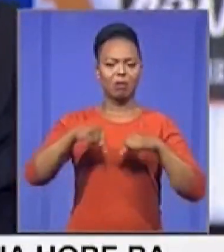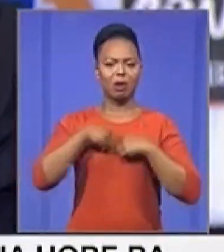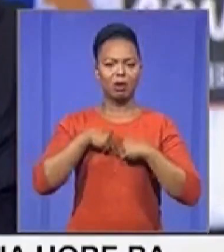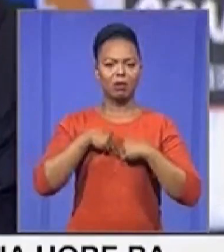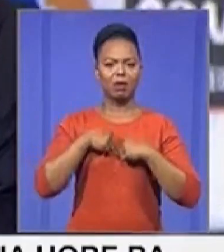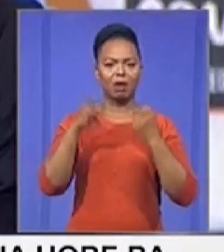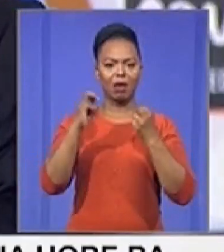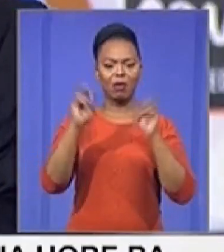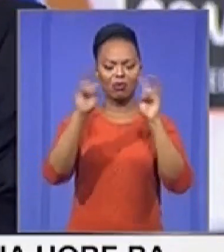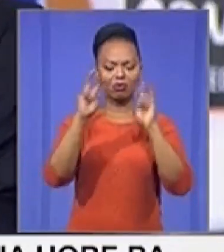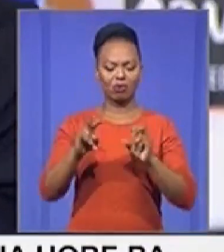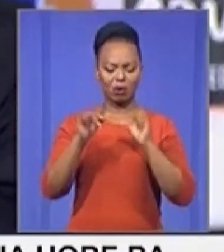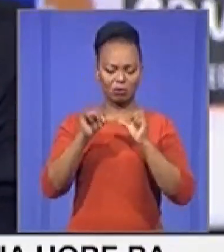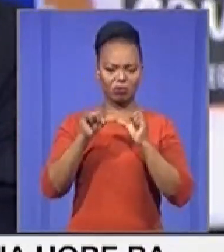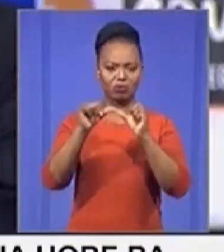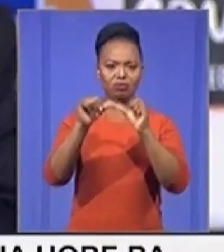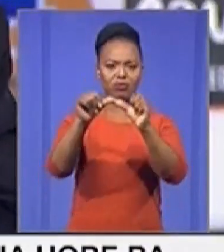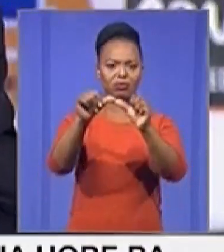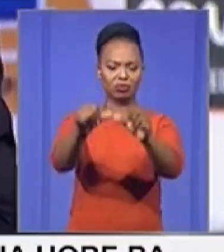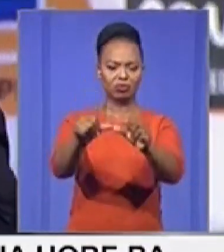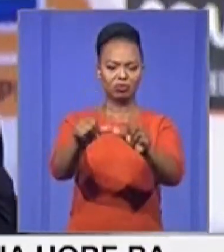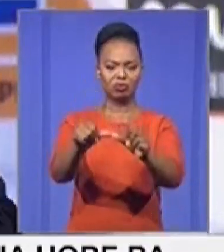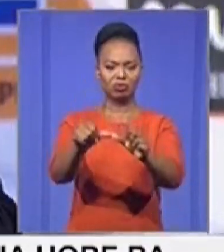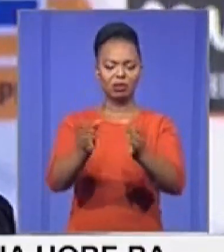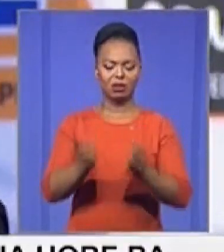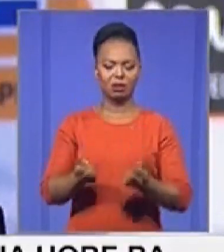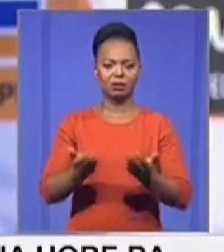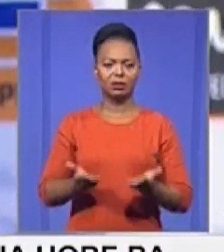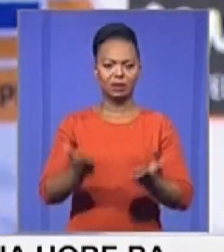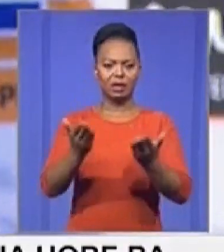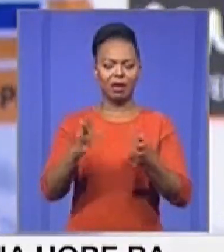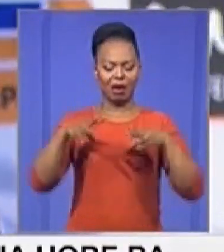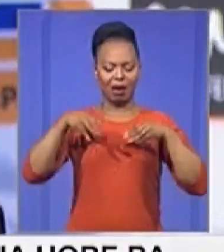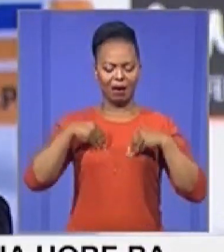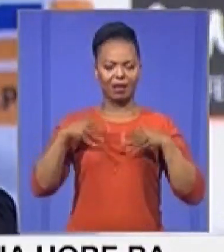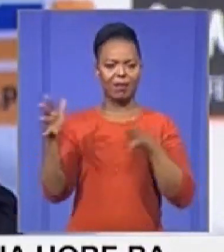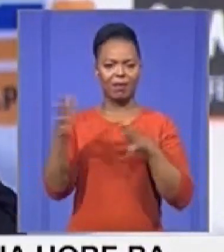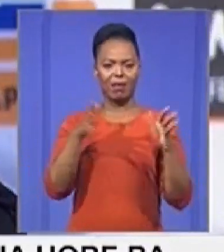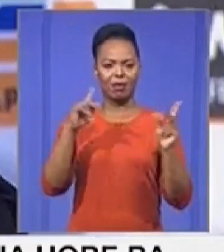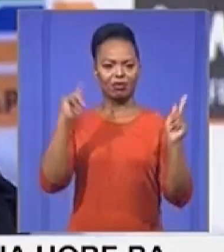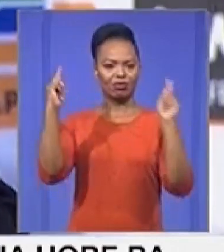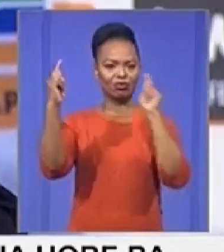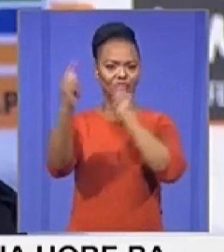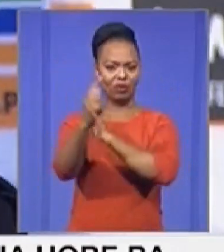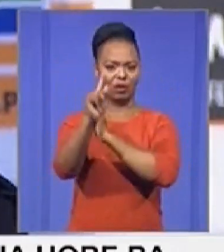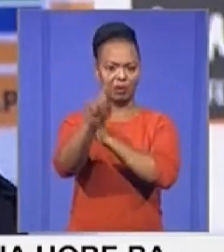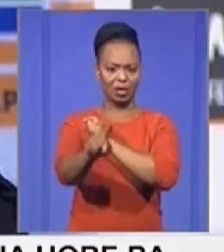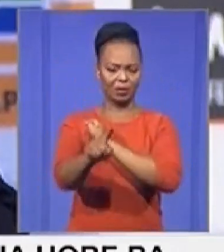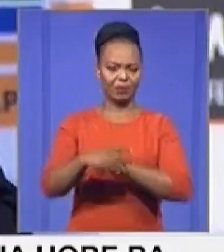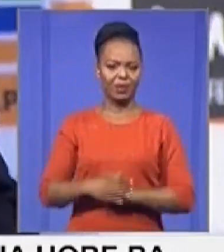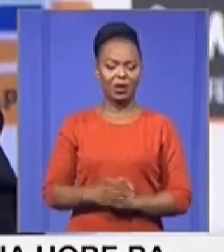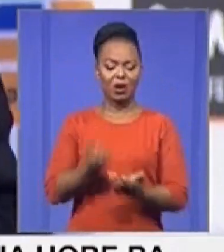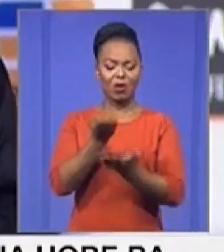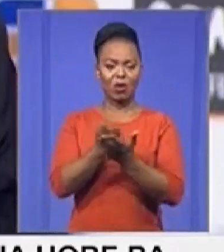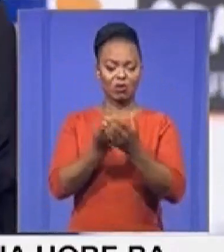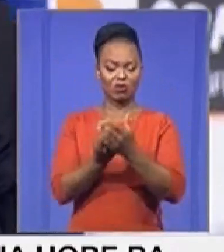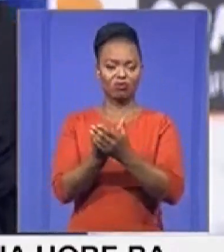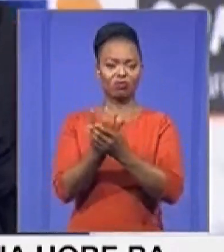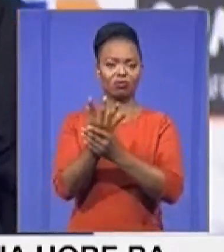future. We have to adapt to climate change. We have to grow our